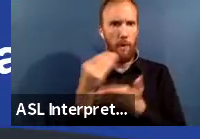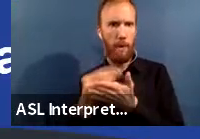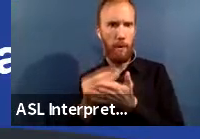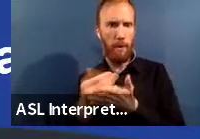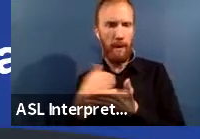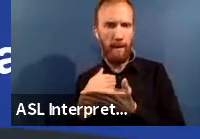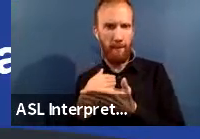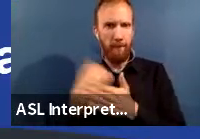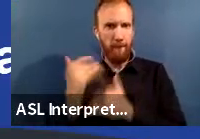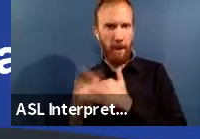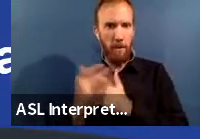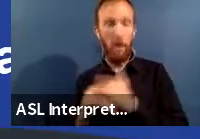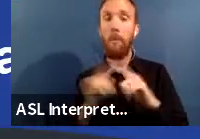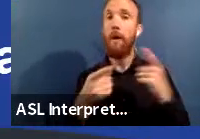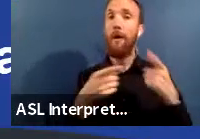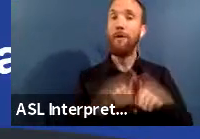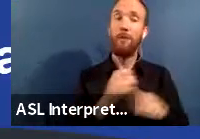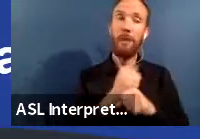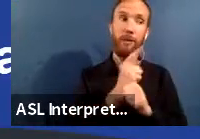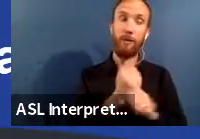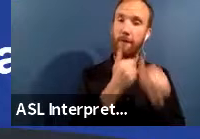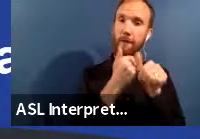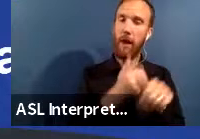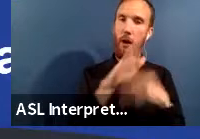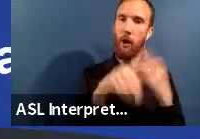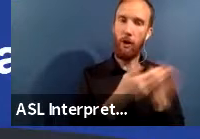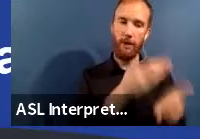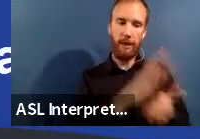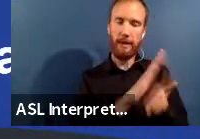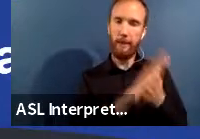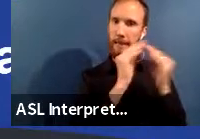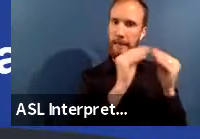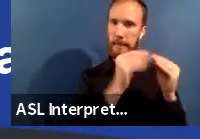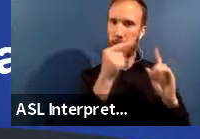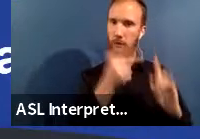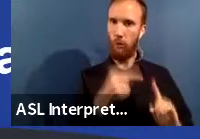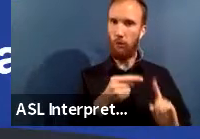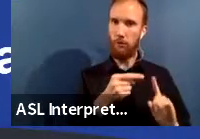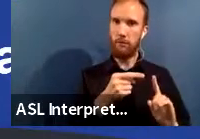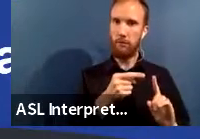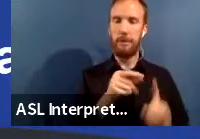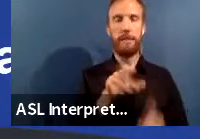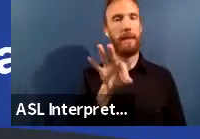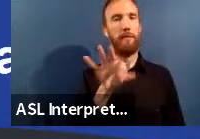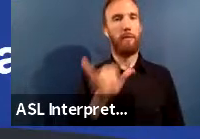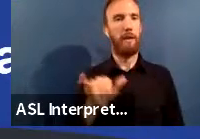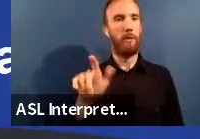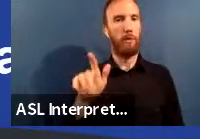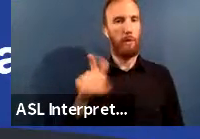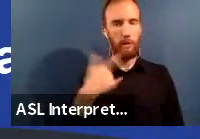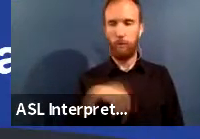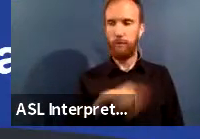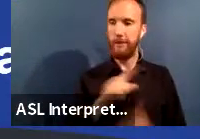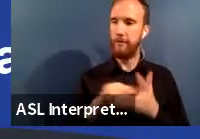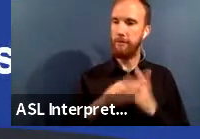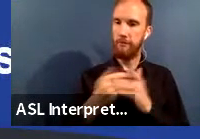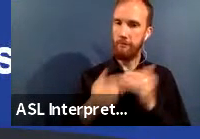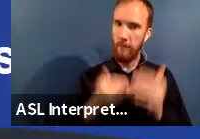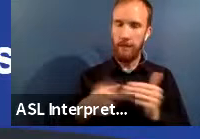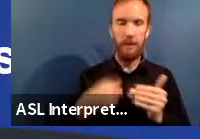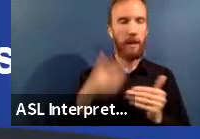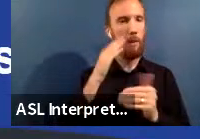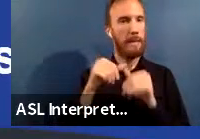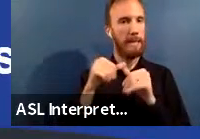and initiatives. In FY21, we have made enhancements to this process and will continue to do so in FY22.